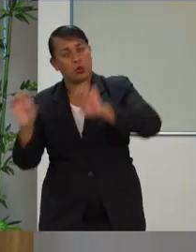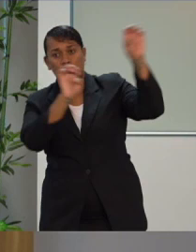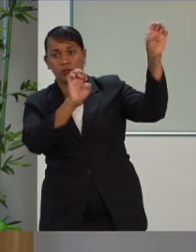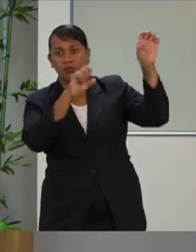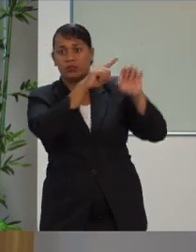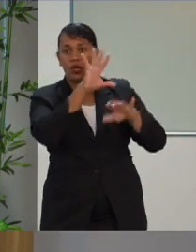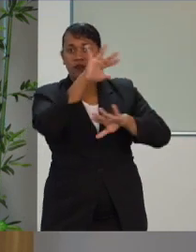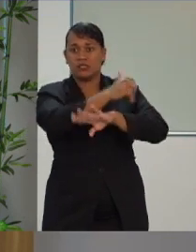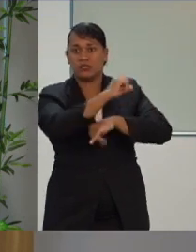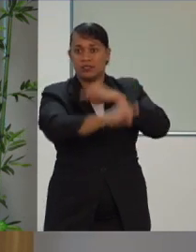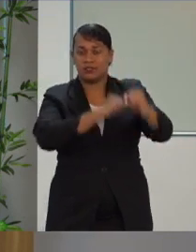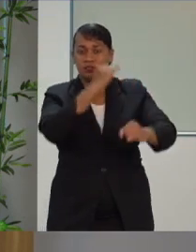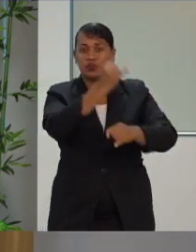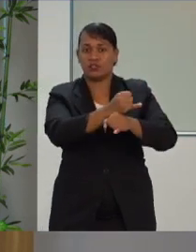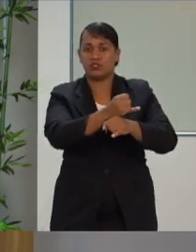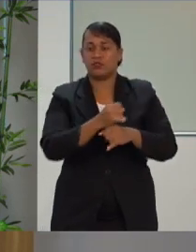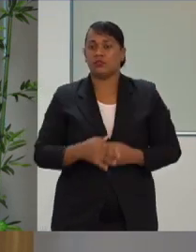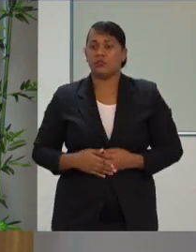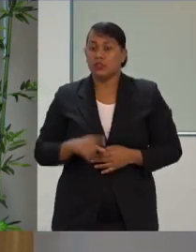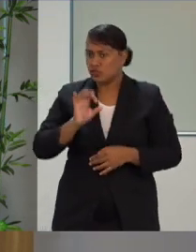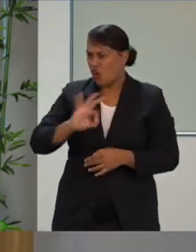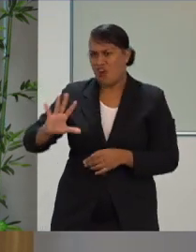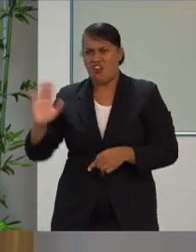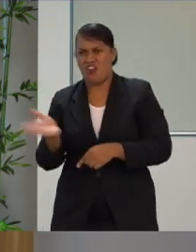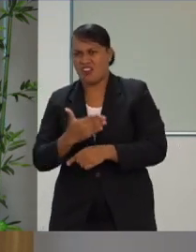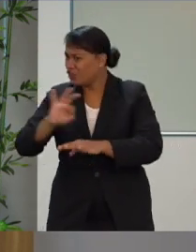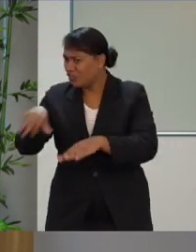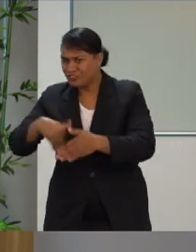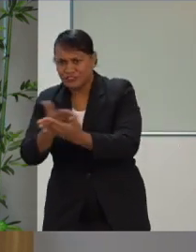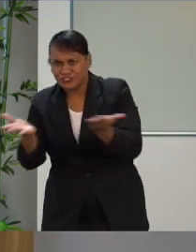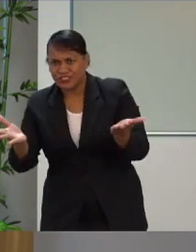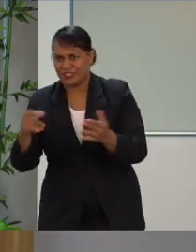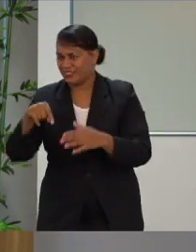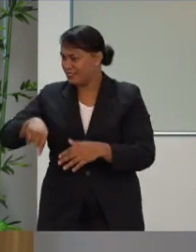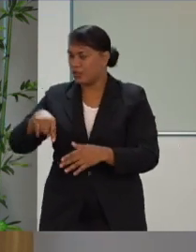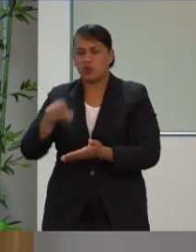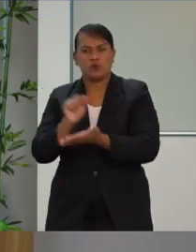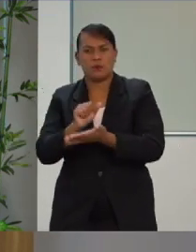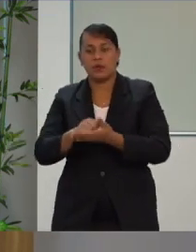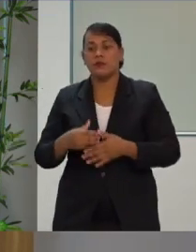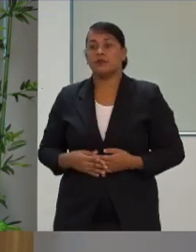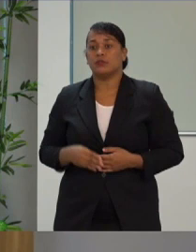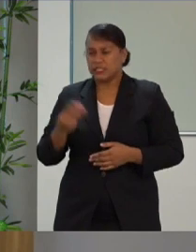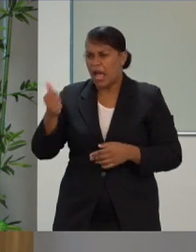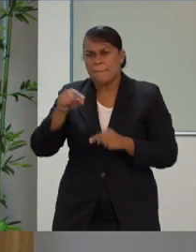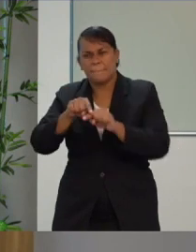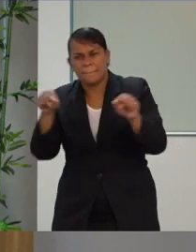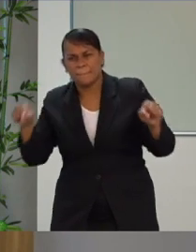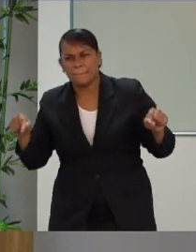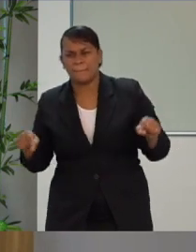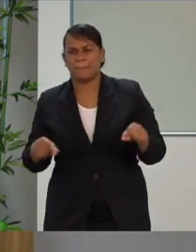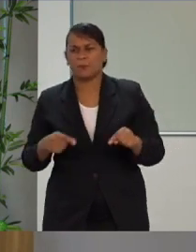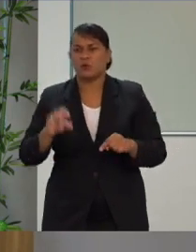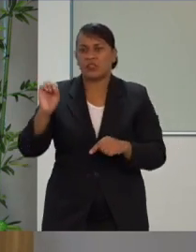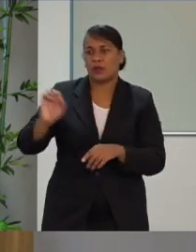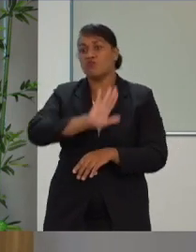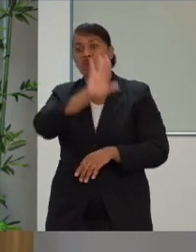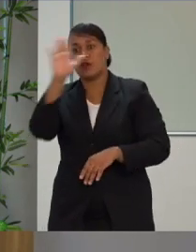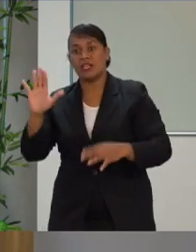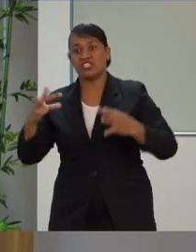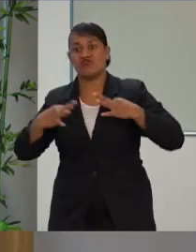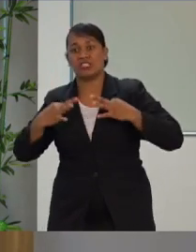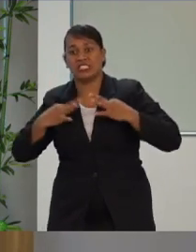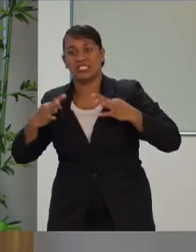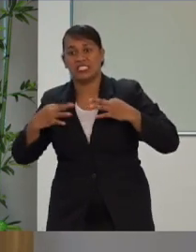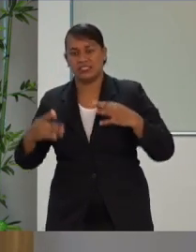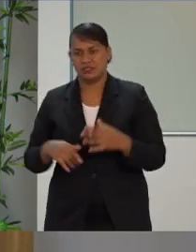actually don't get circulated within Fiji, except for things like some of those bulla shirts that are made people like Nagindas and Harikisuns,